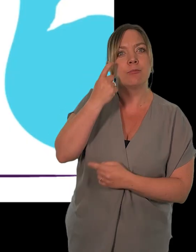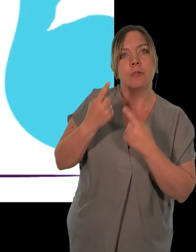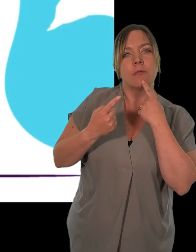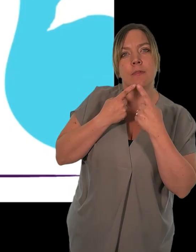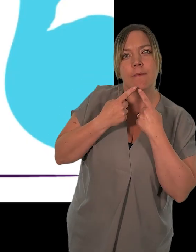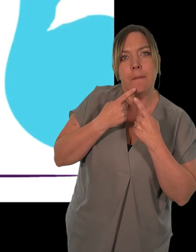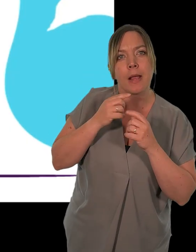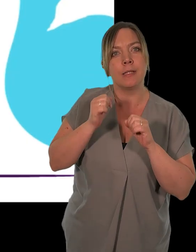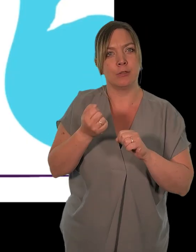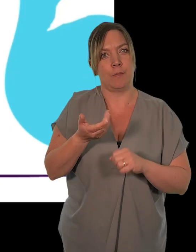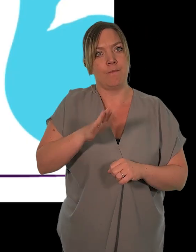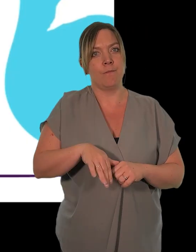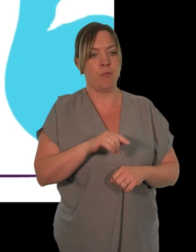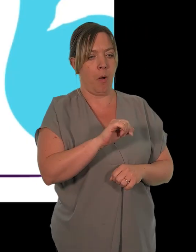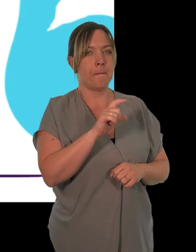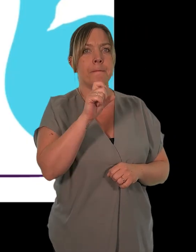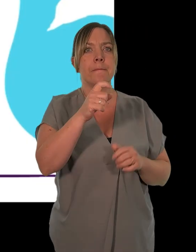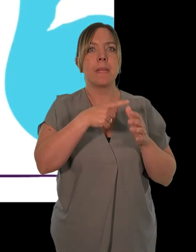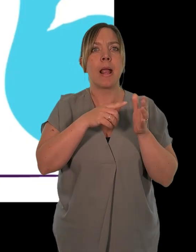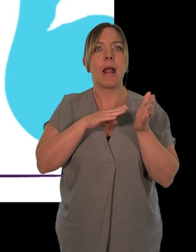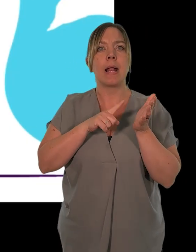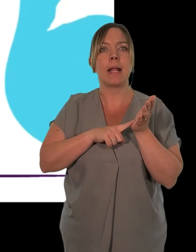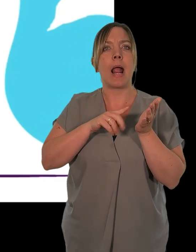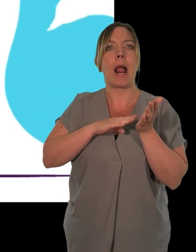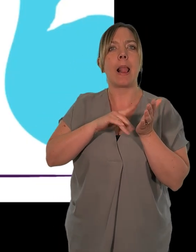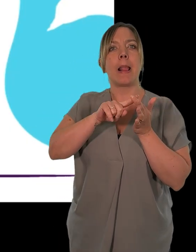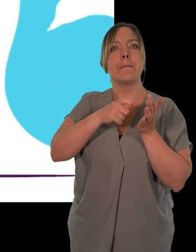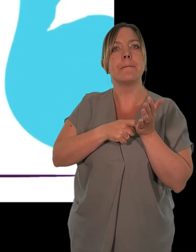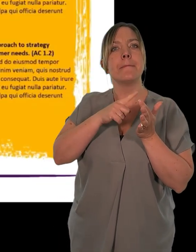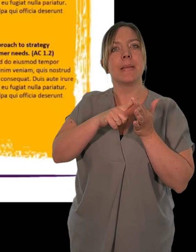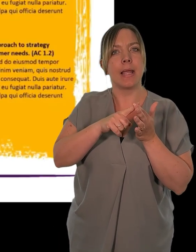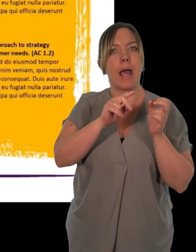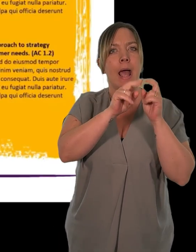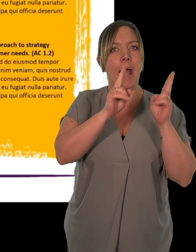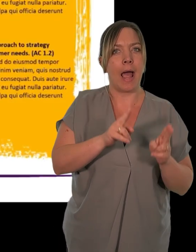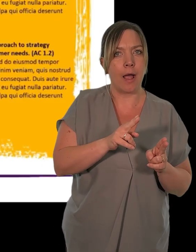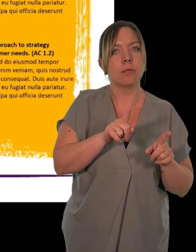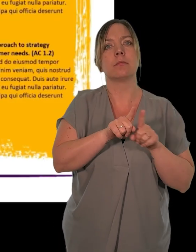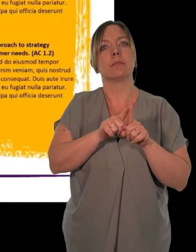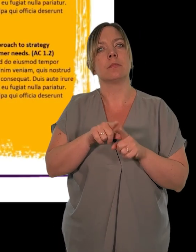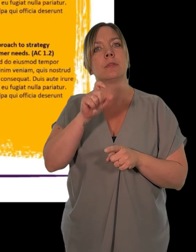information provided about Calmere House and Chaffinch Group.